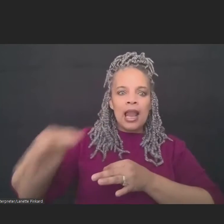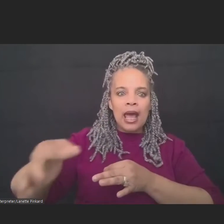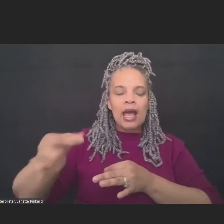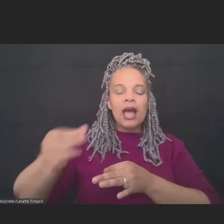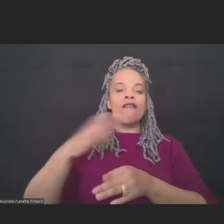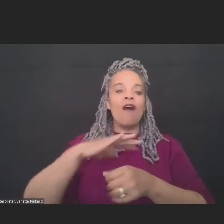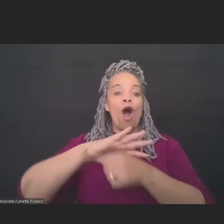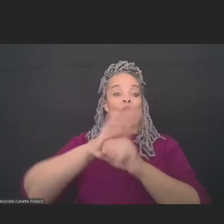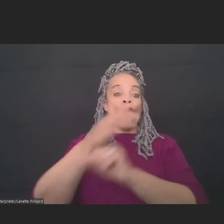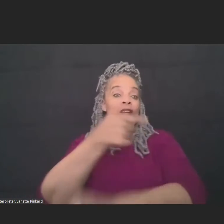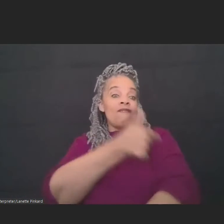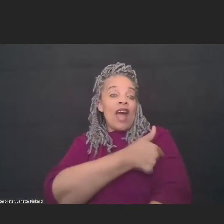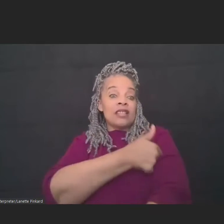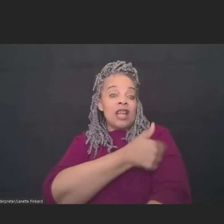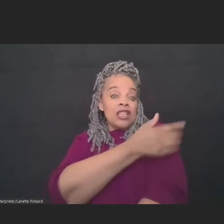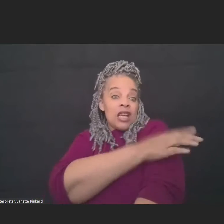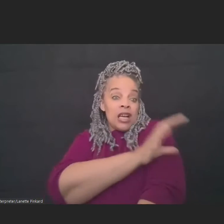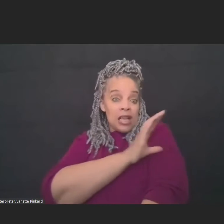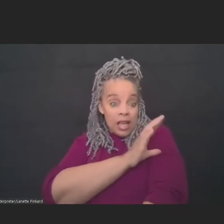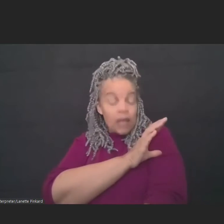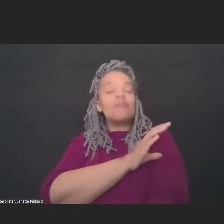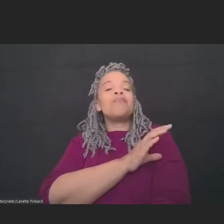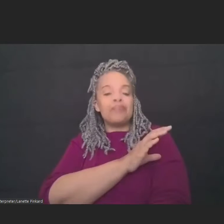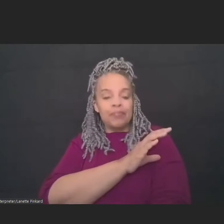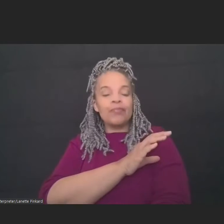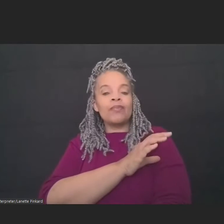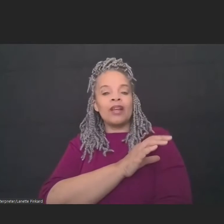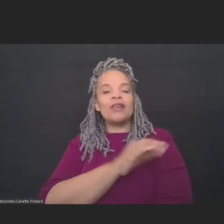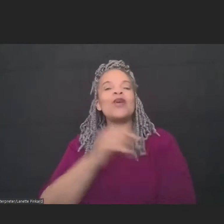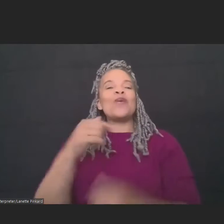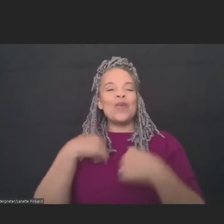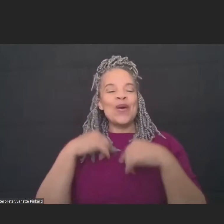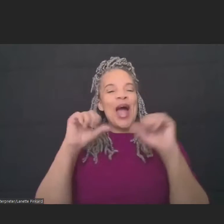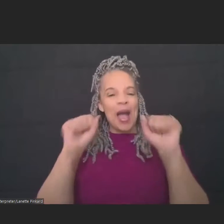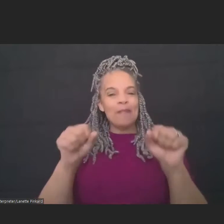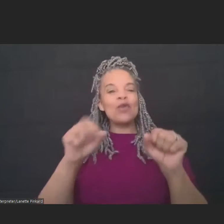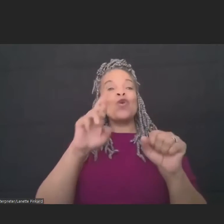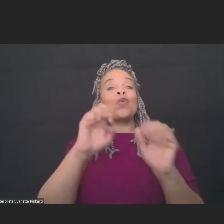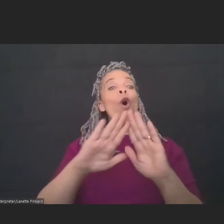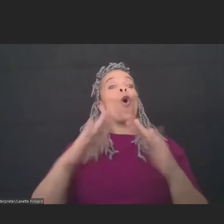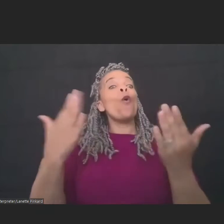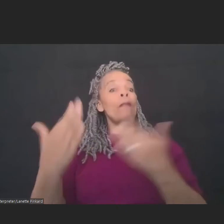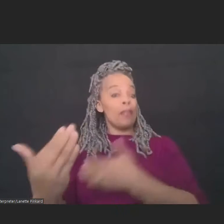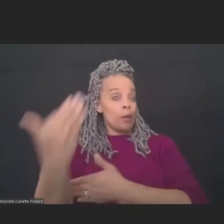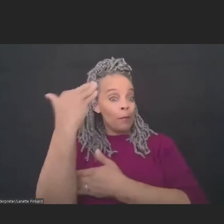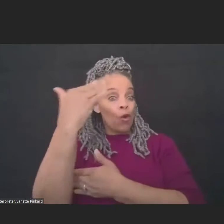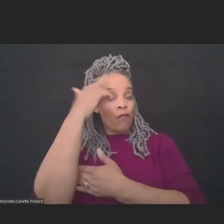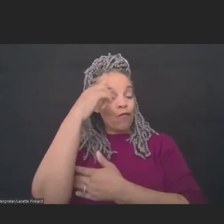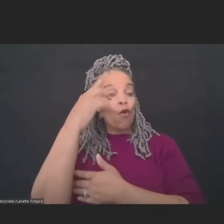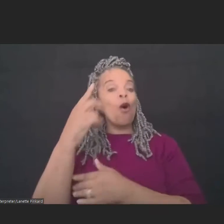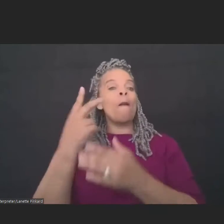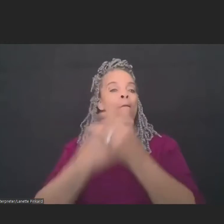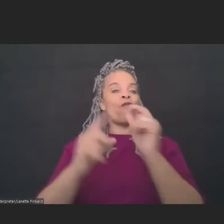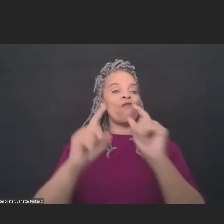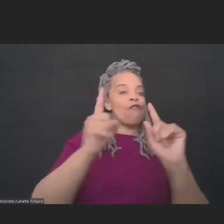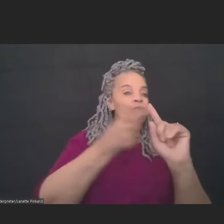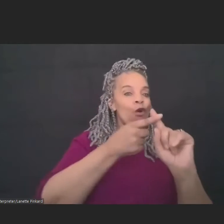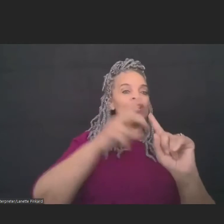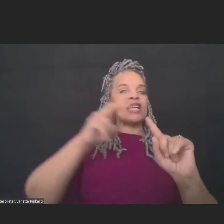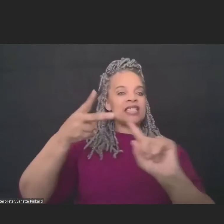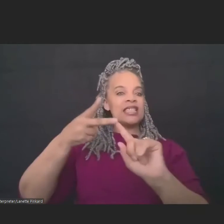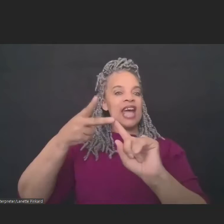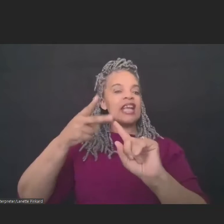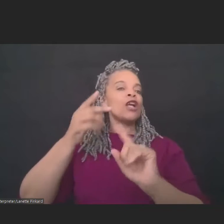COVID vaccination clinic. We were able to reopen this morning for both first and second dose